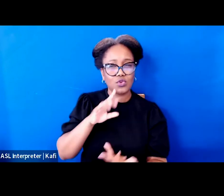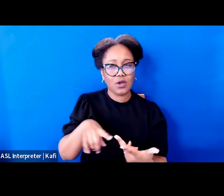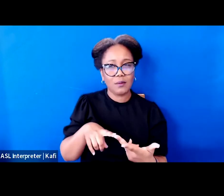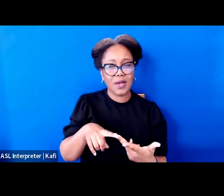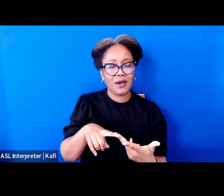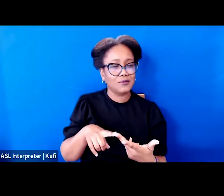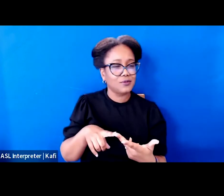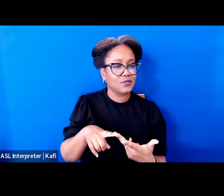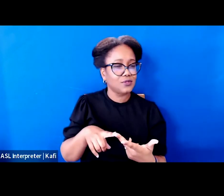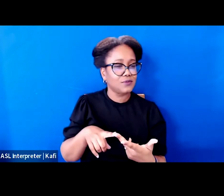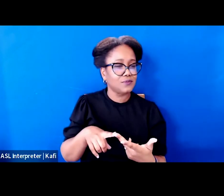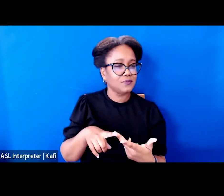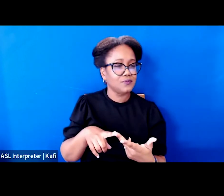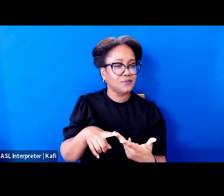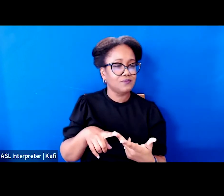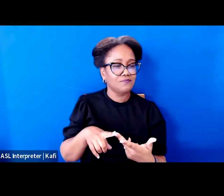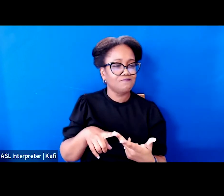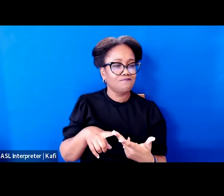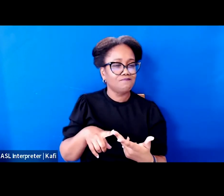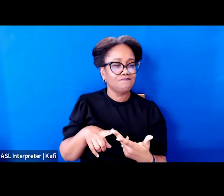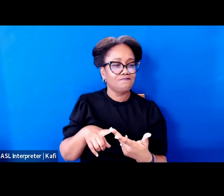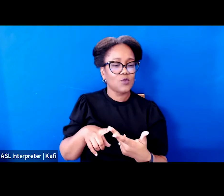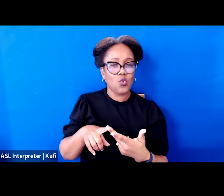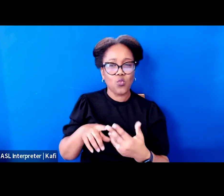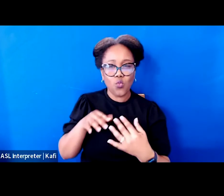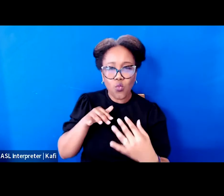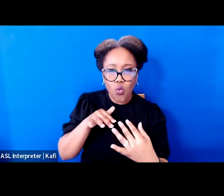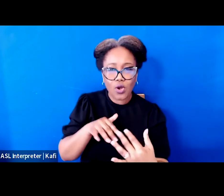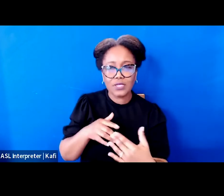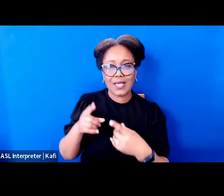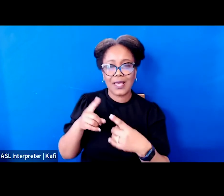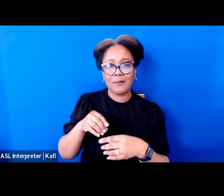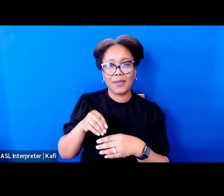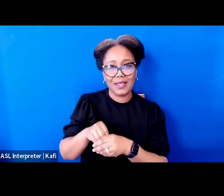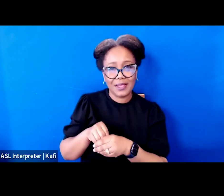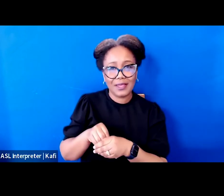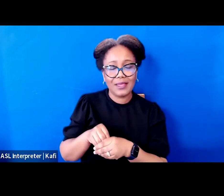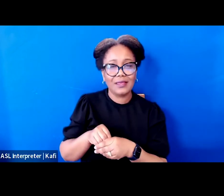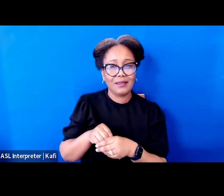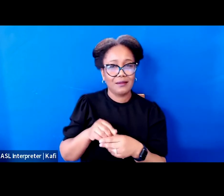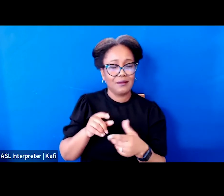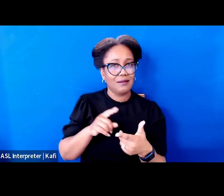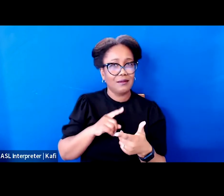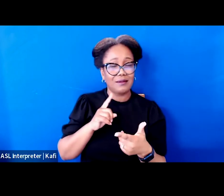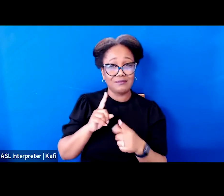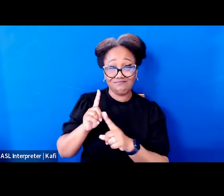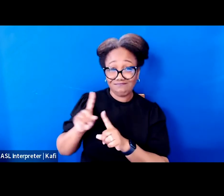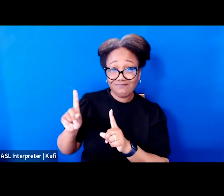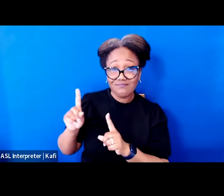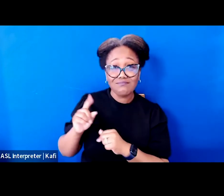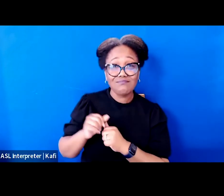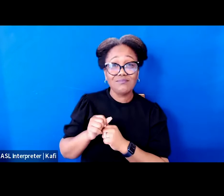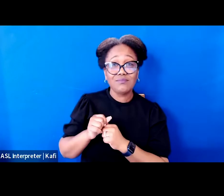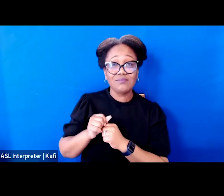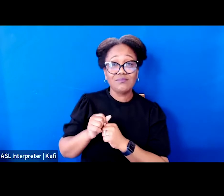the occupations and the wars in Korea. We're talking about when it comes to our Pacific Islanders and Native Hawaii. We're talking about